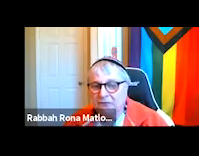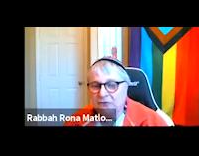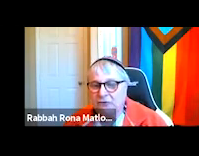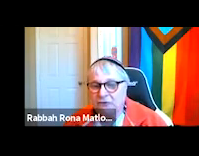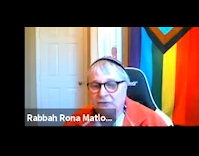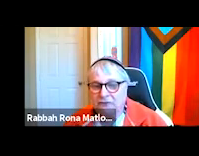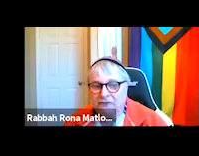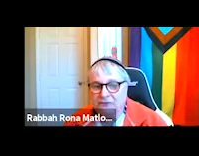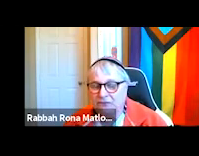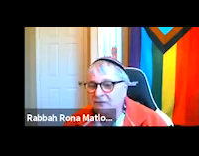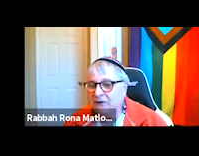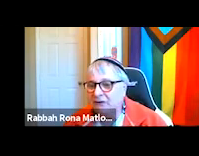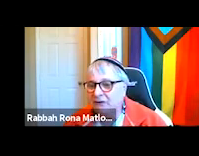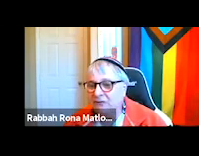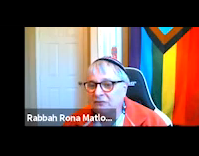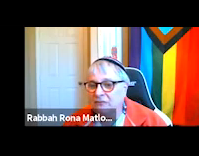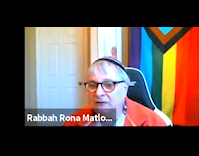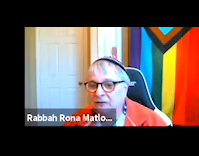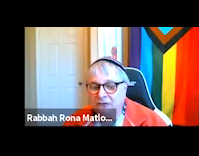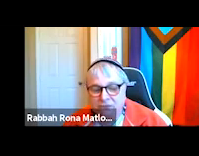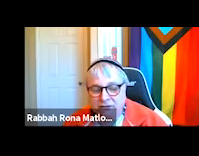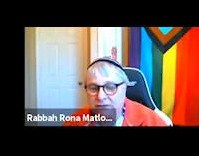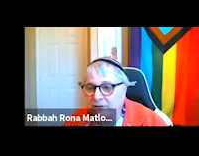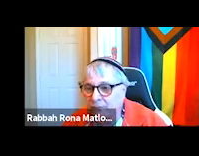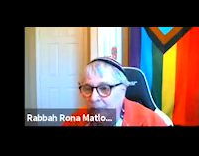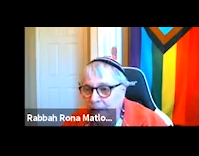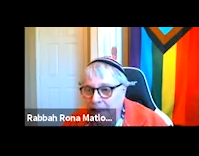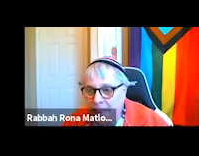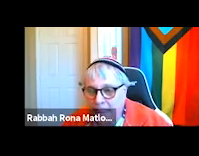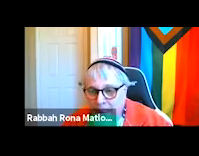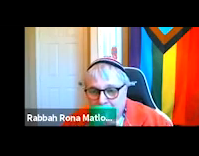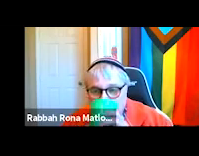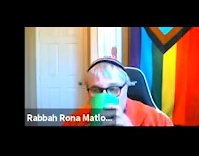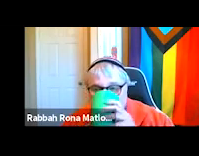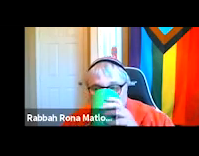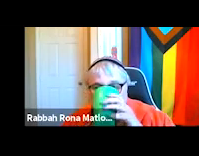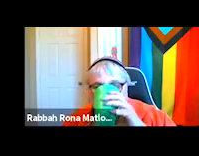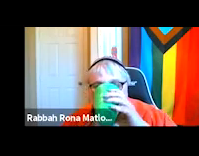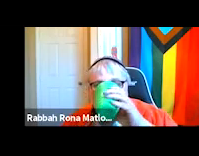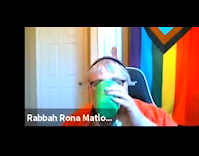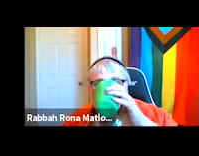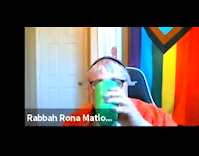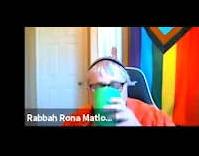them androgynos, as it is said, male and female, God created them.